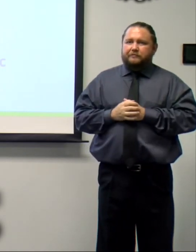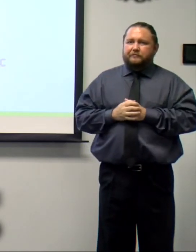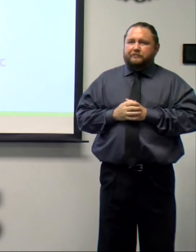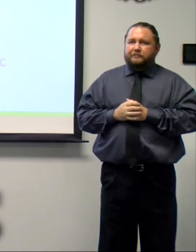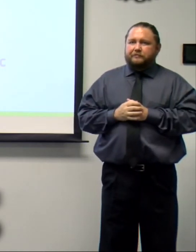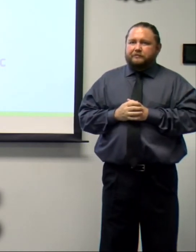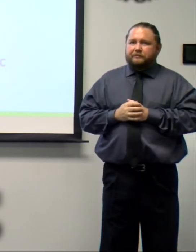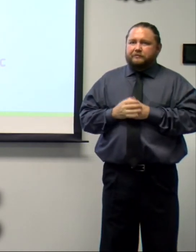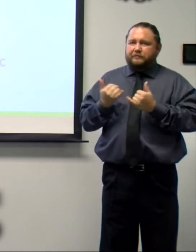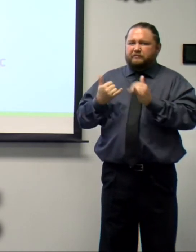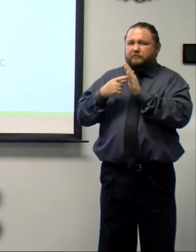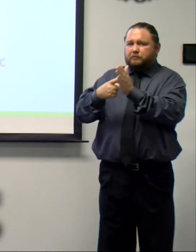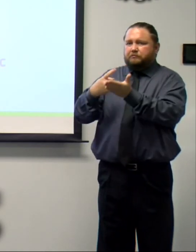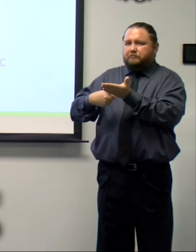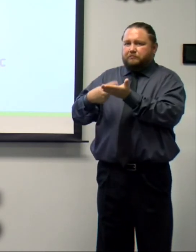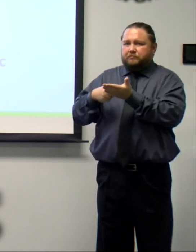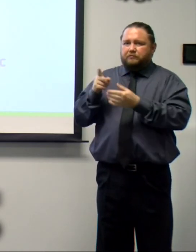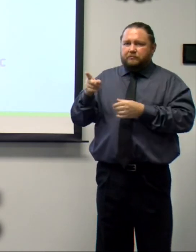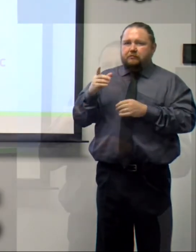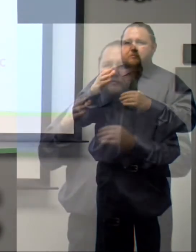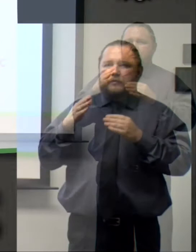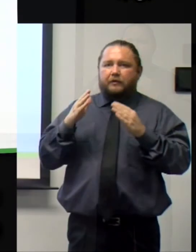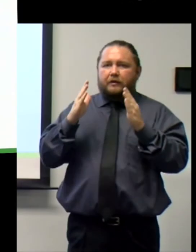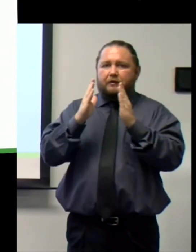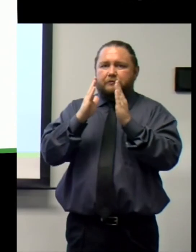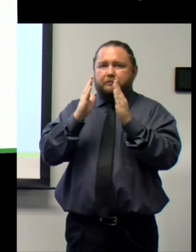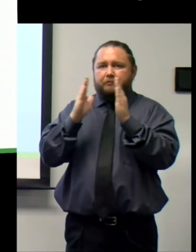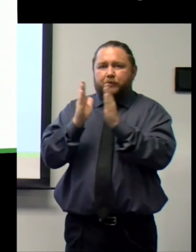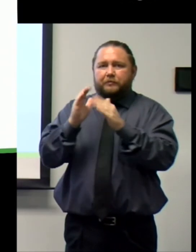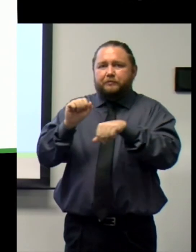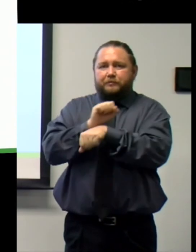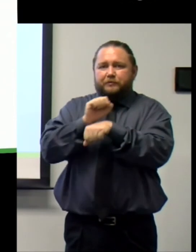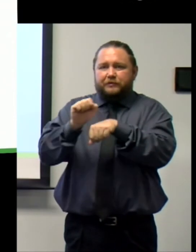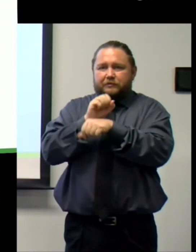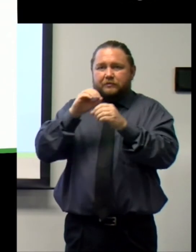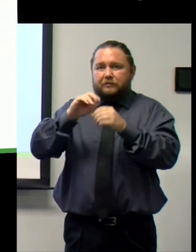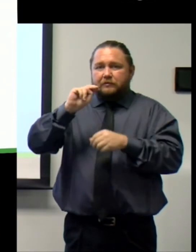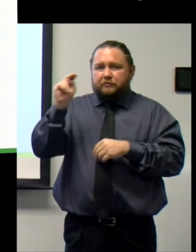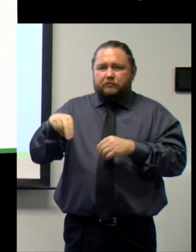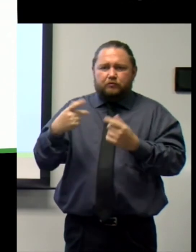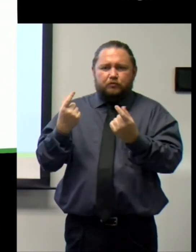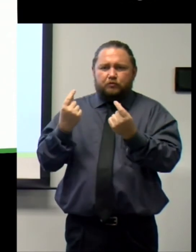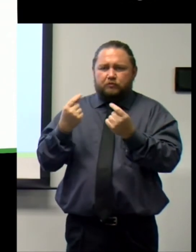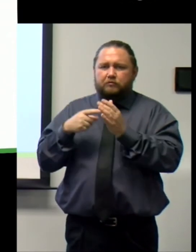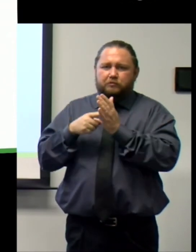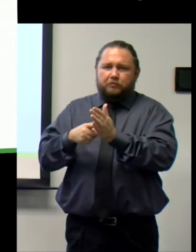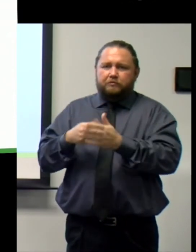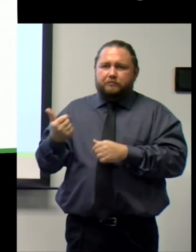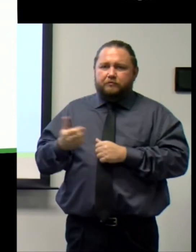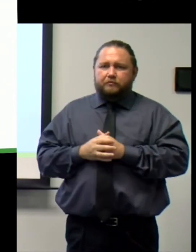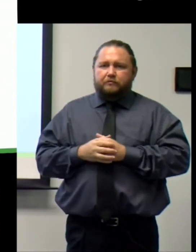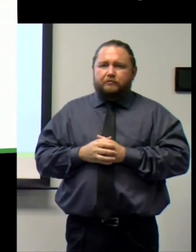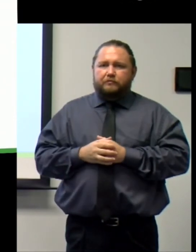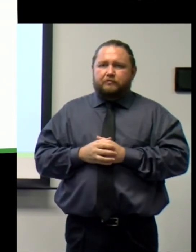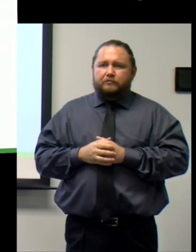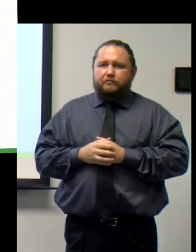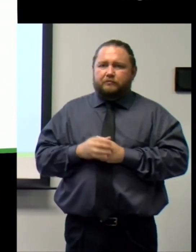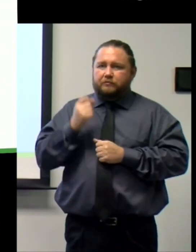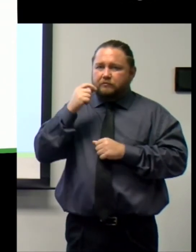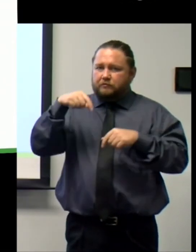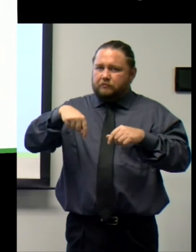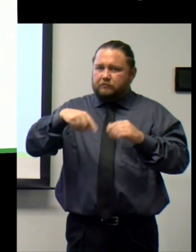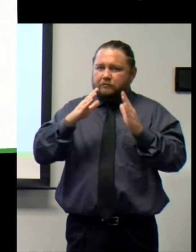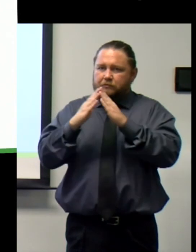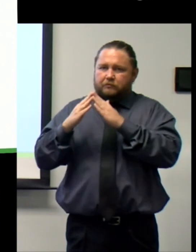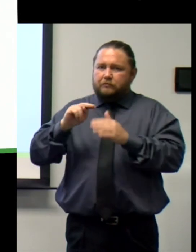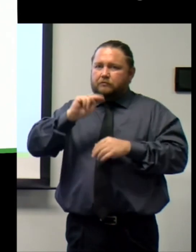to help our small businesses. First of all, downtown, the downtown area is where